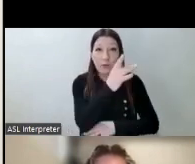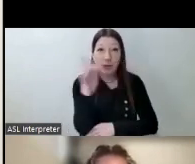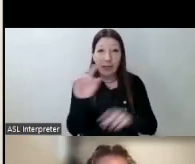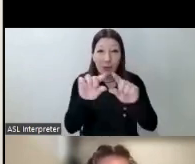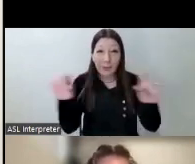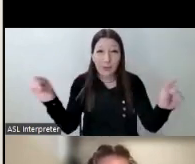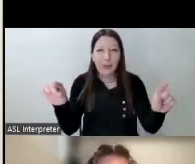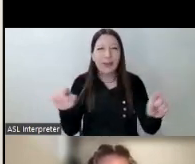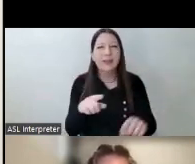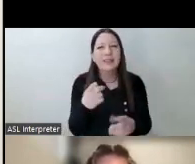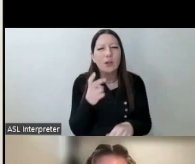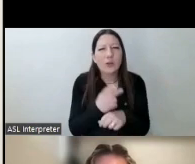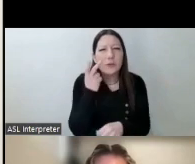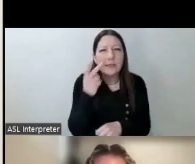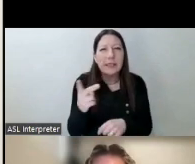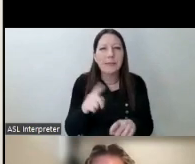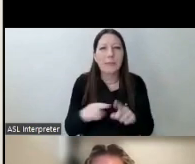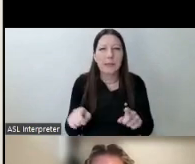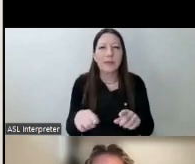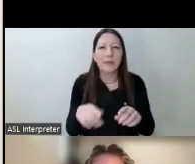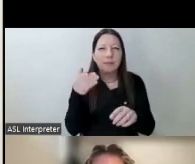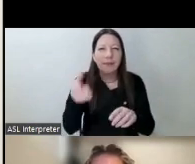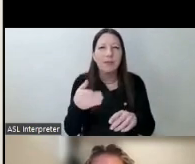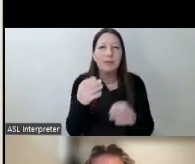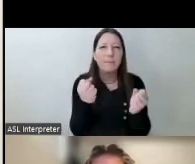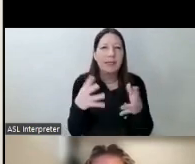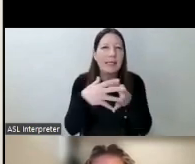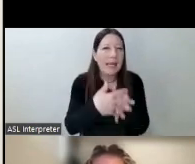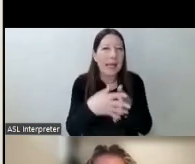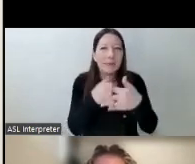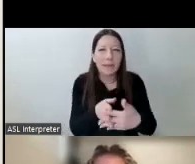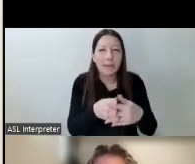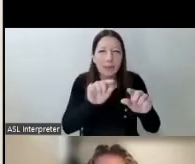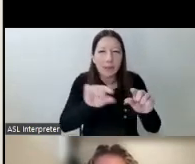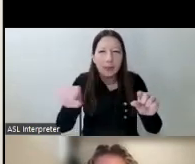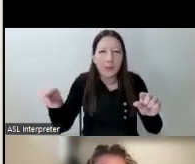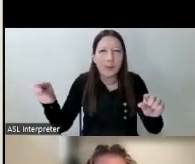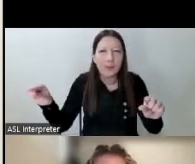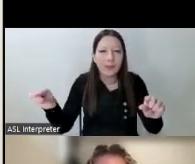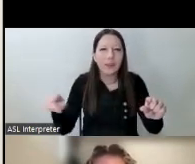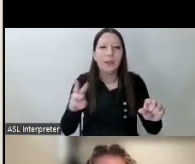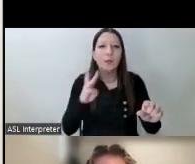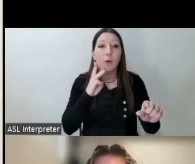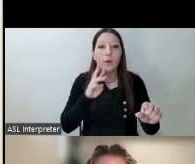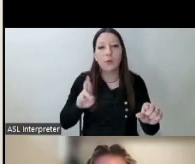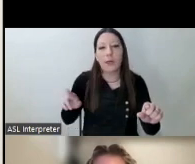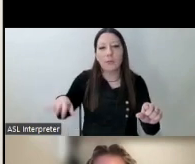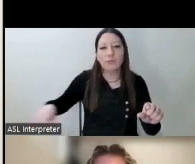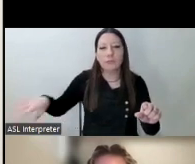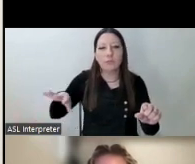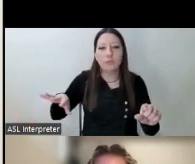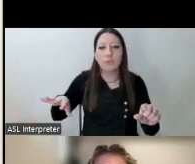cabins tucked into the trees and a road that runs behind them. The water would have been to the right of me. If you look to the sky, you can see that